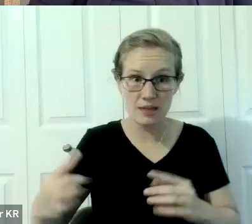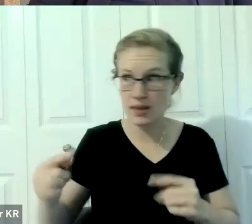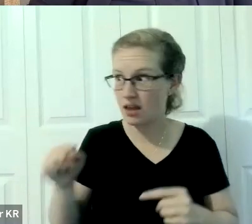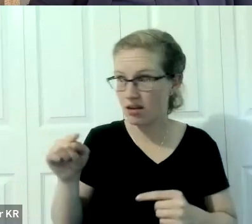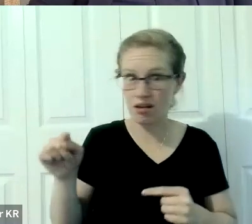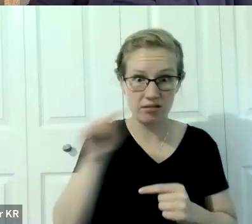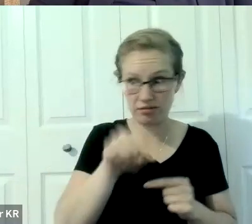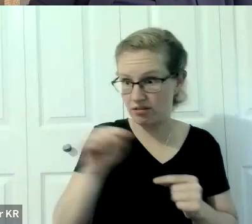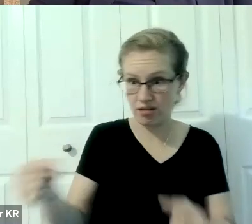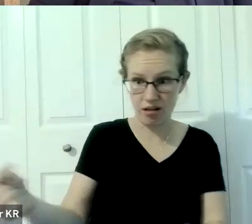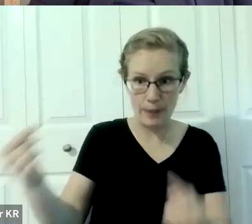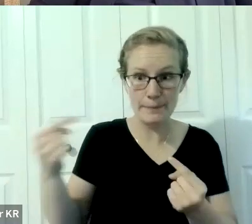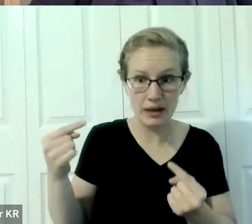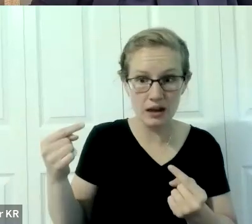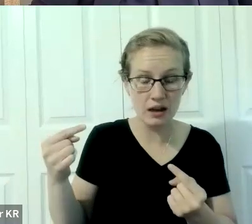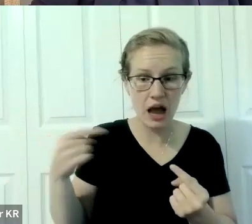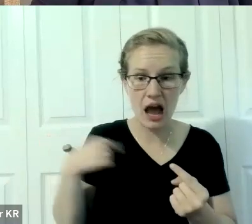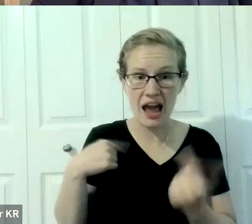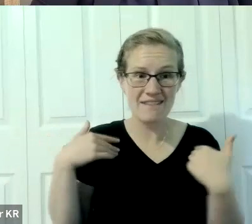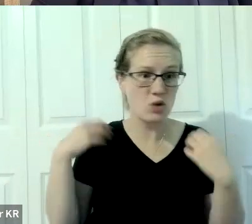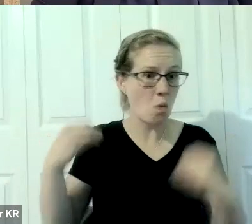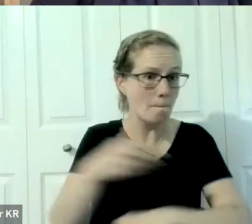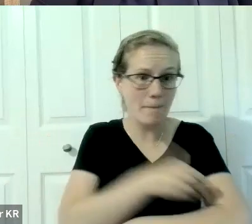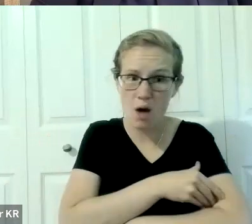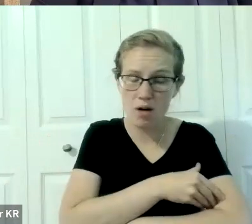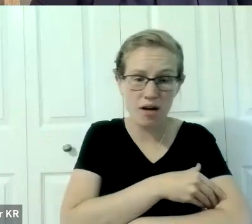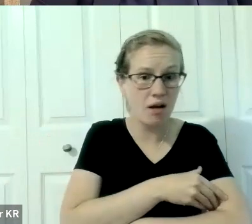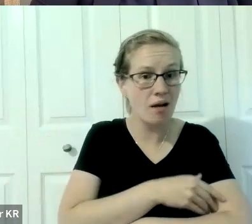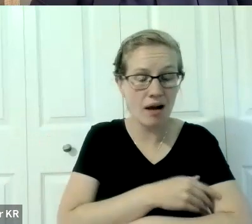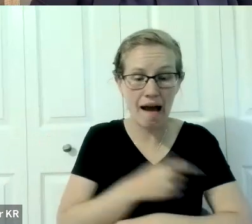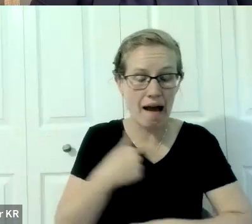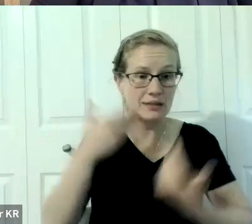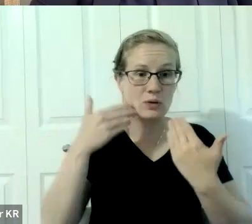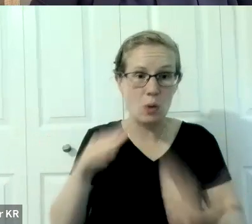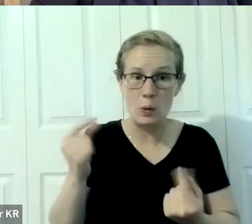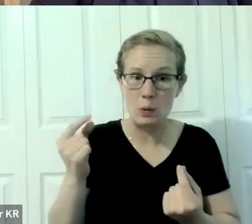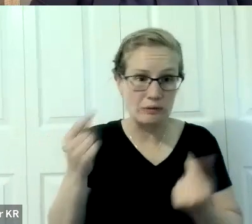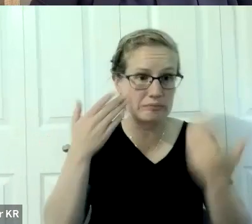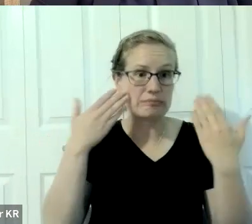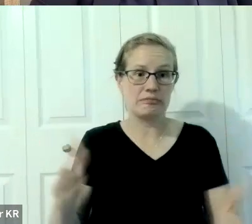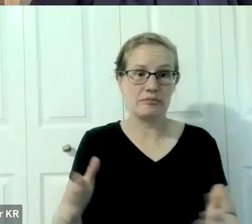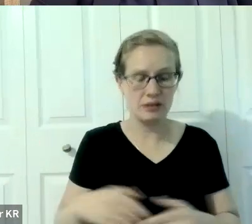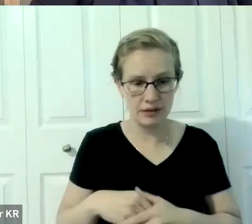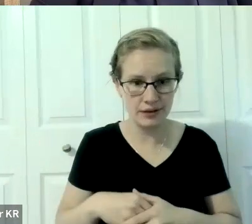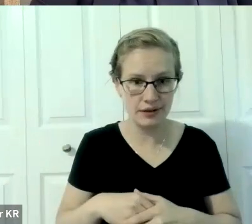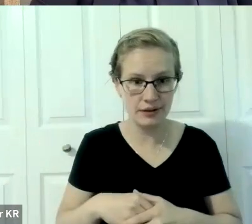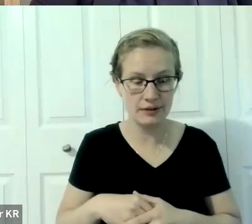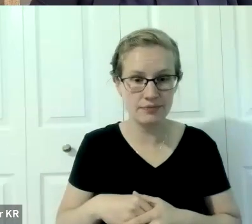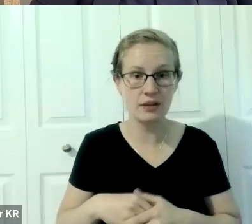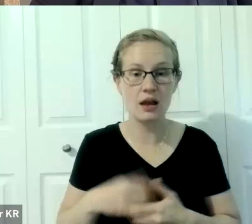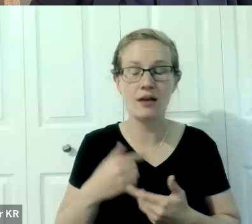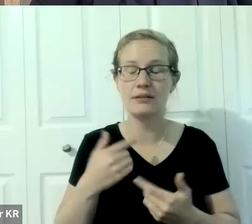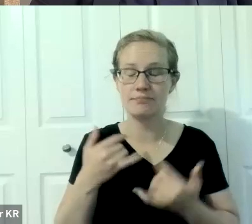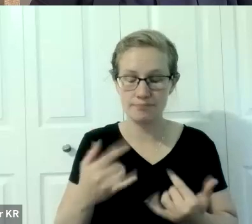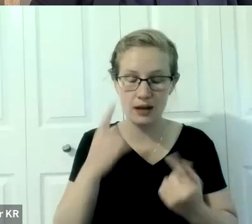me? I'm powerless against it, and I don't know what to do. Hence, I turn